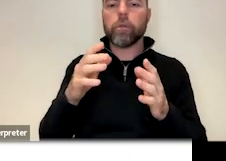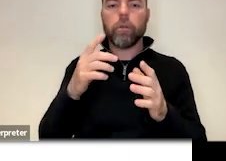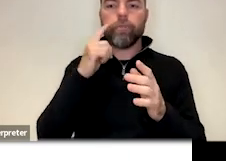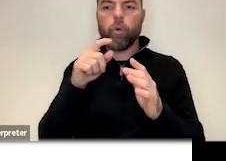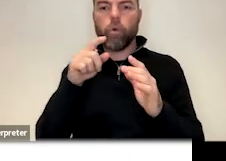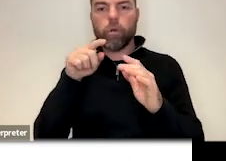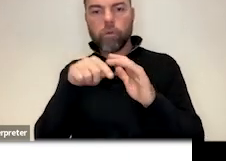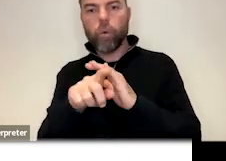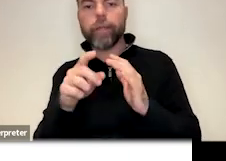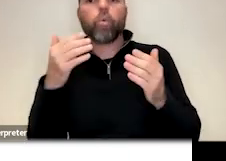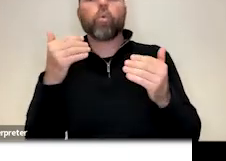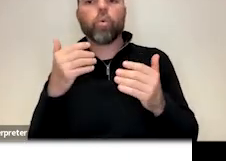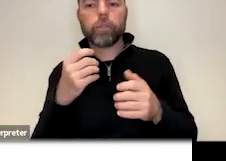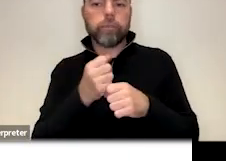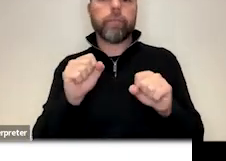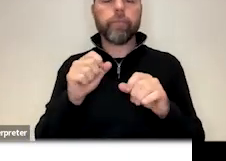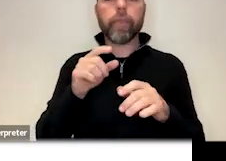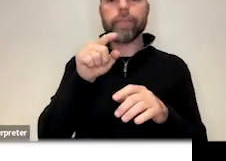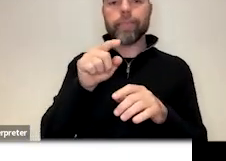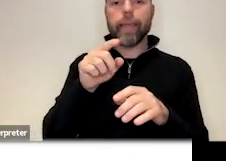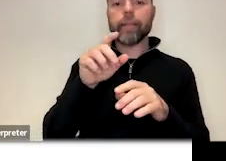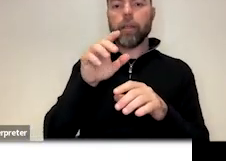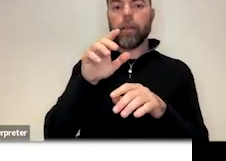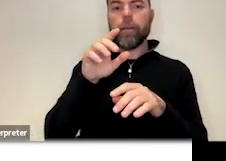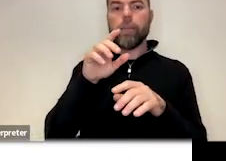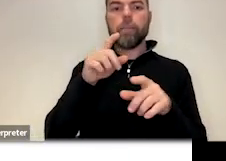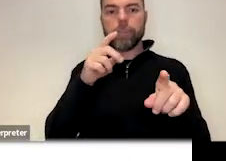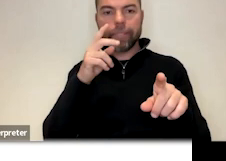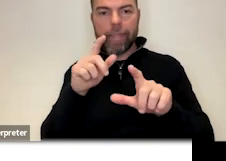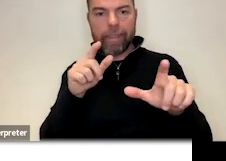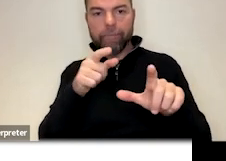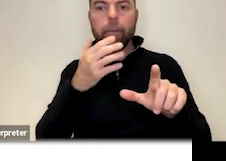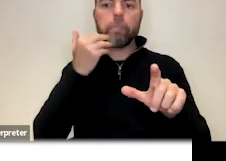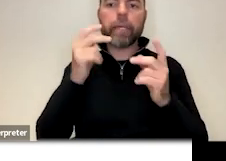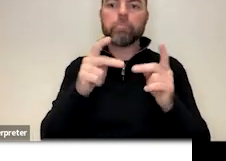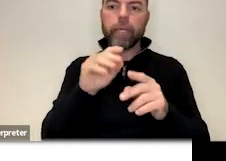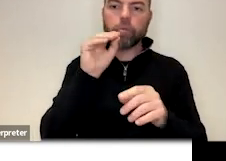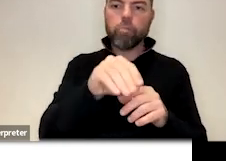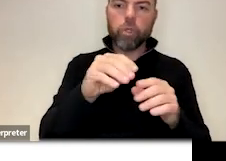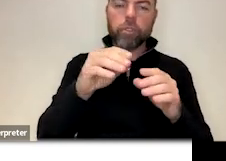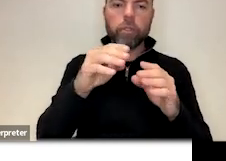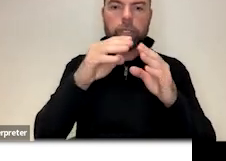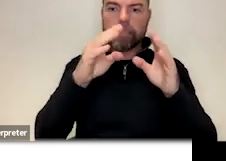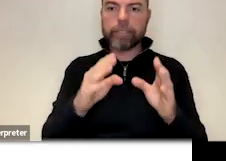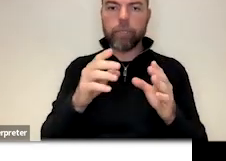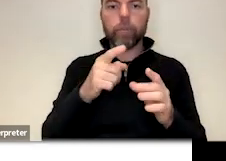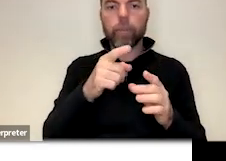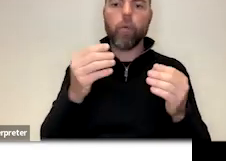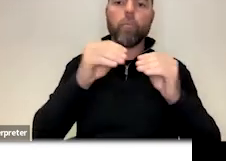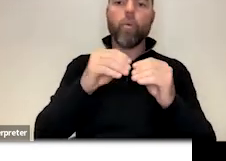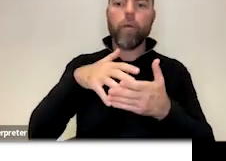the left-hand side is really the most optimal to place a shelter because that is where you have the greatest concentration